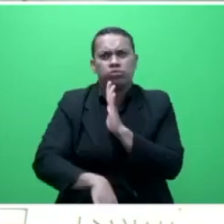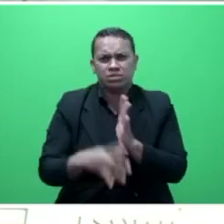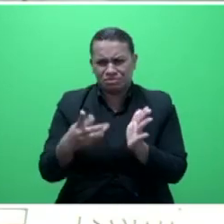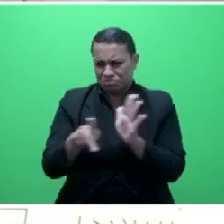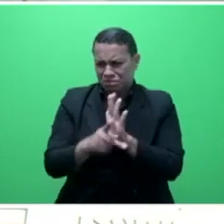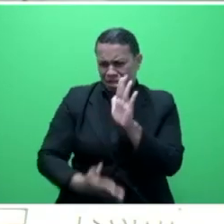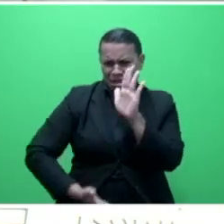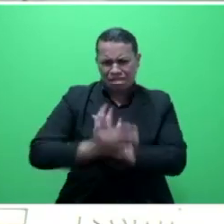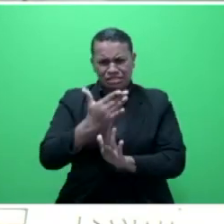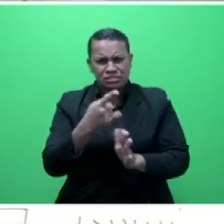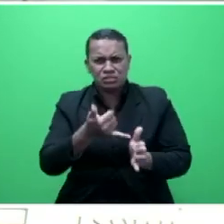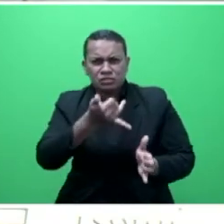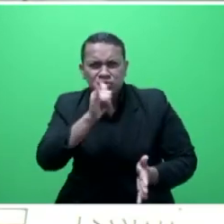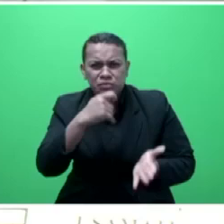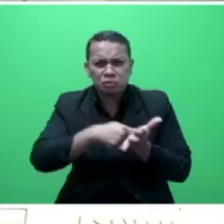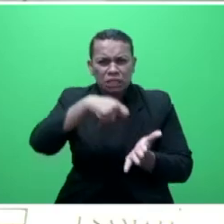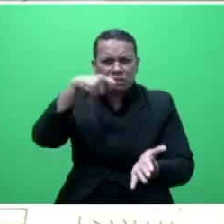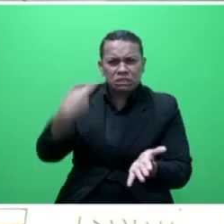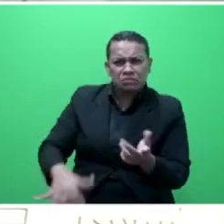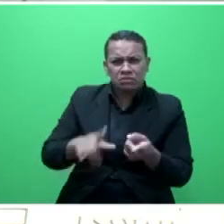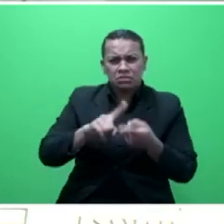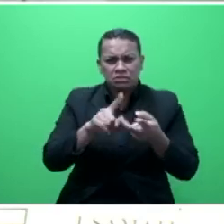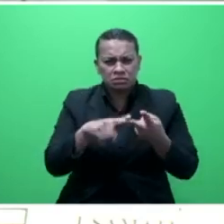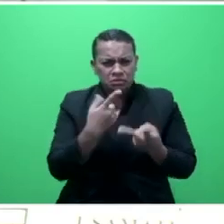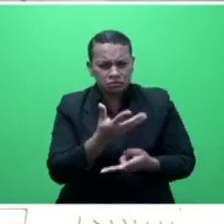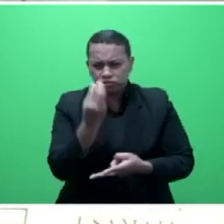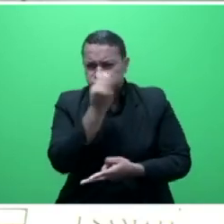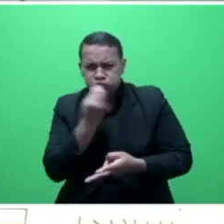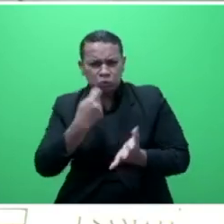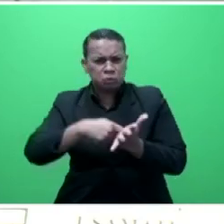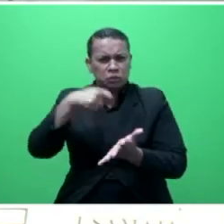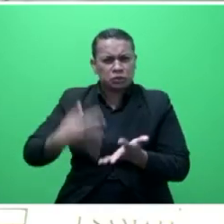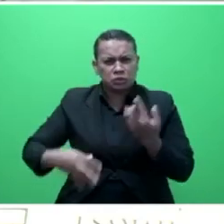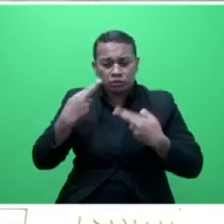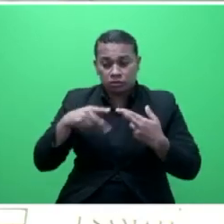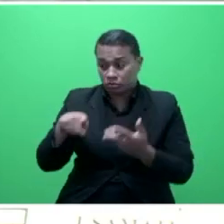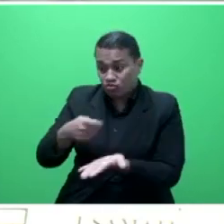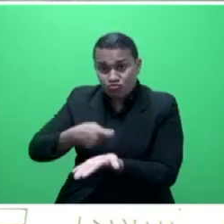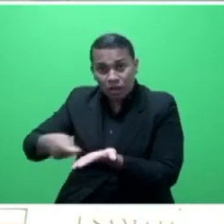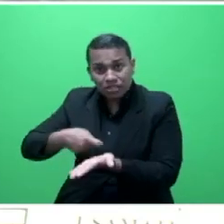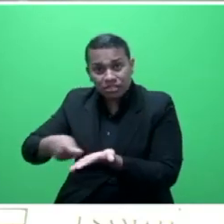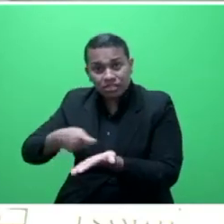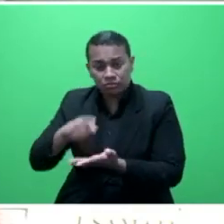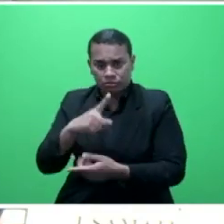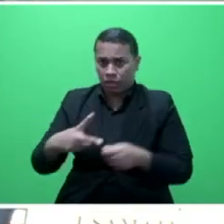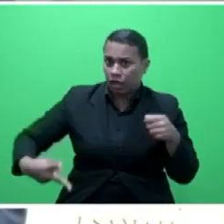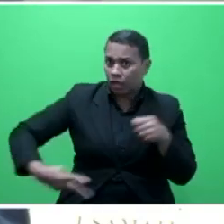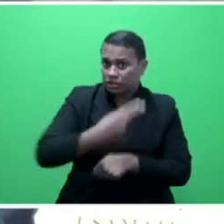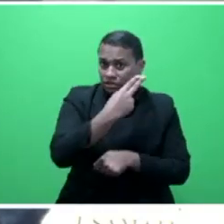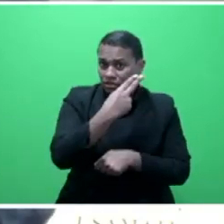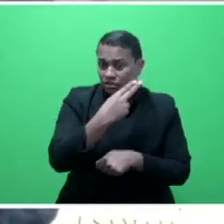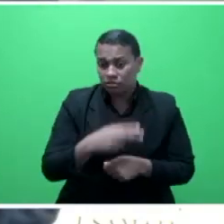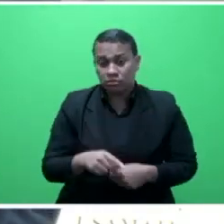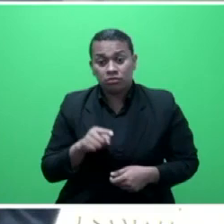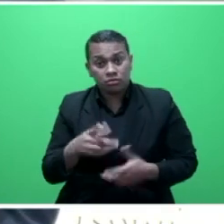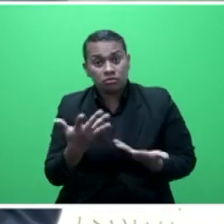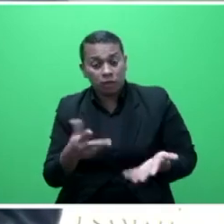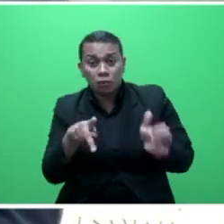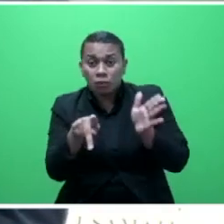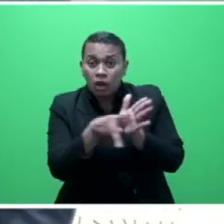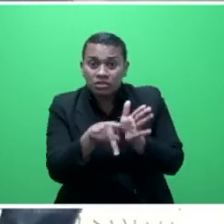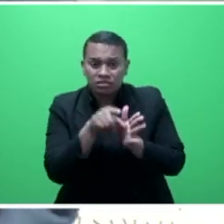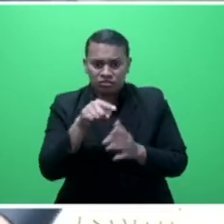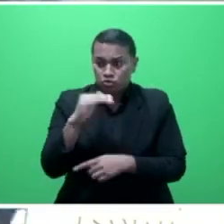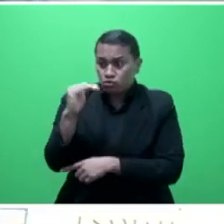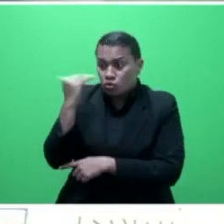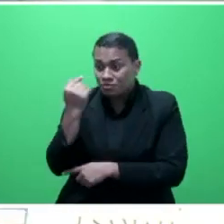services. As an immediate effect of these taxes and these tax cuts, we expect the price structure for rooms,